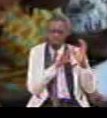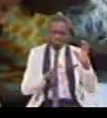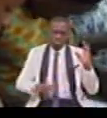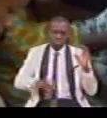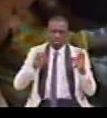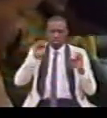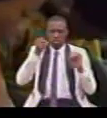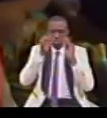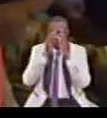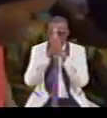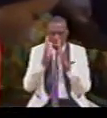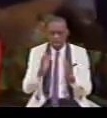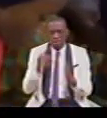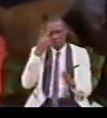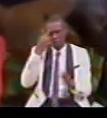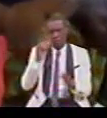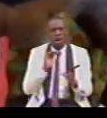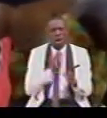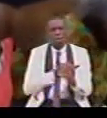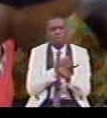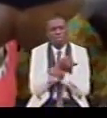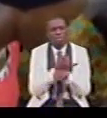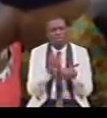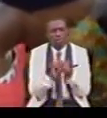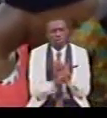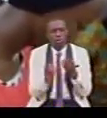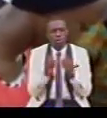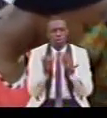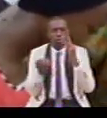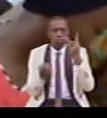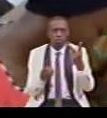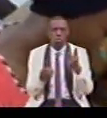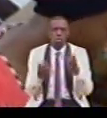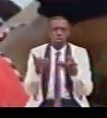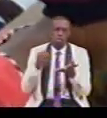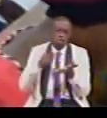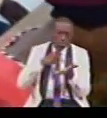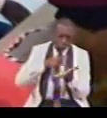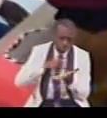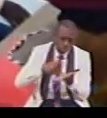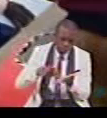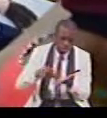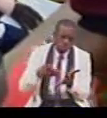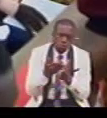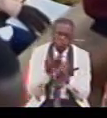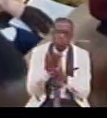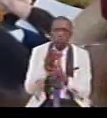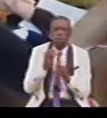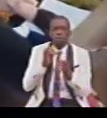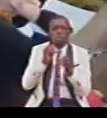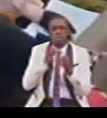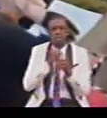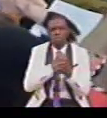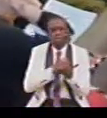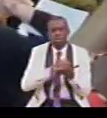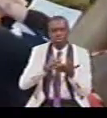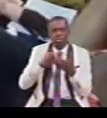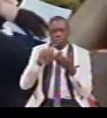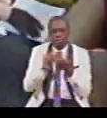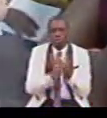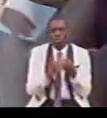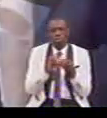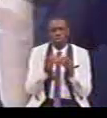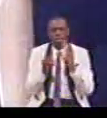sanctification number two the Purity through sanctification number three the provision for our